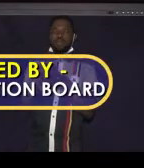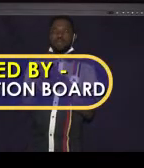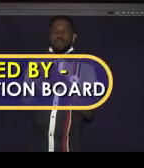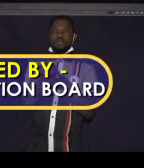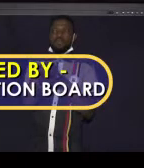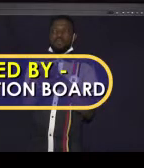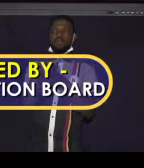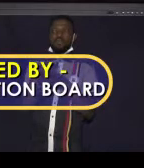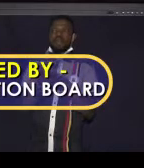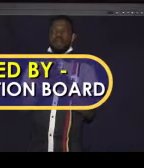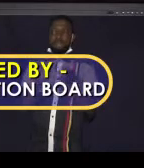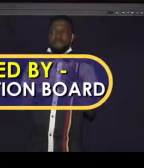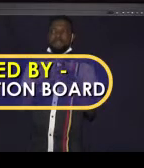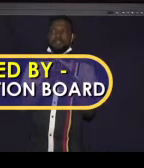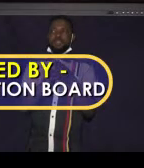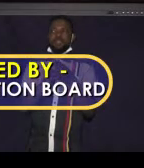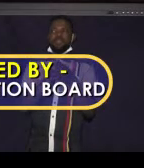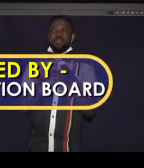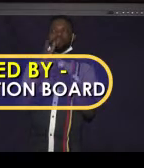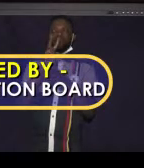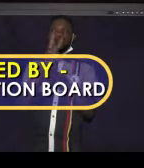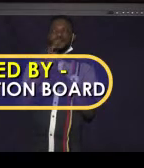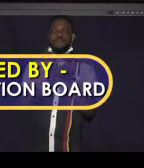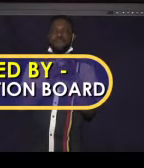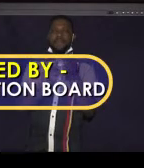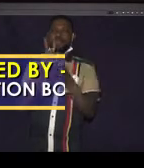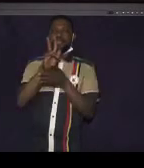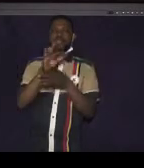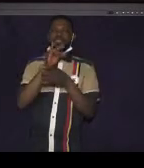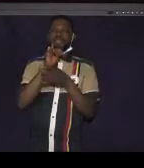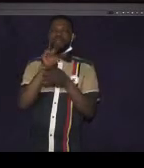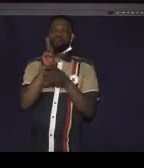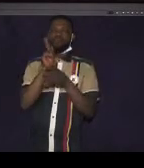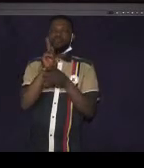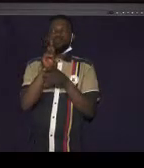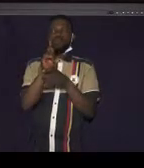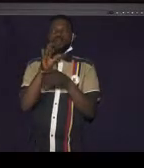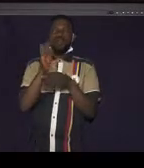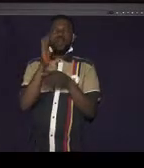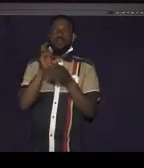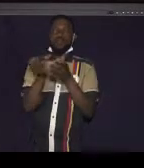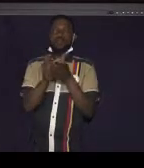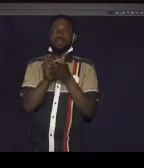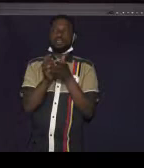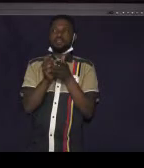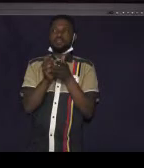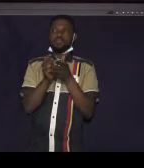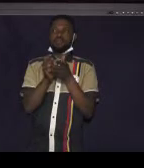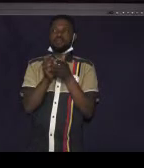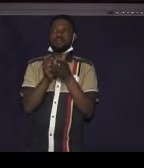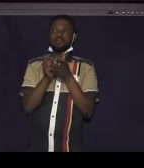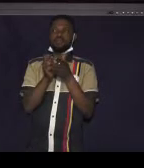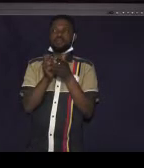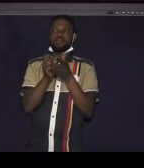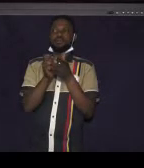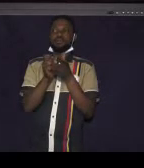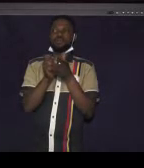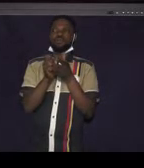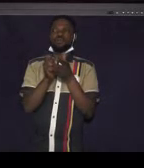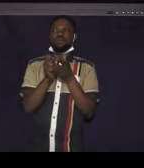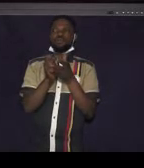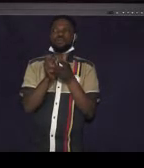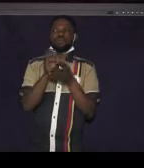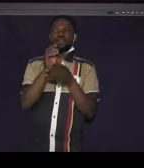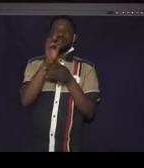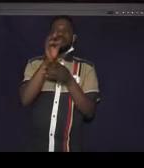down. Then I merge like terms. 24 minus 3 obviously will give us 21. I'll write it on the right side. So 21 here,